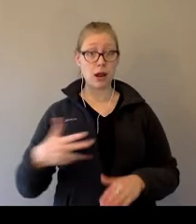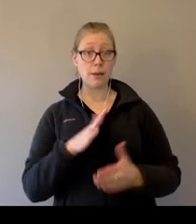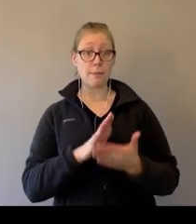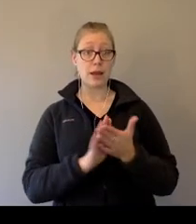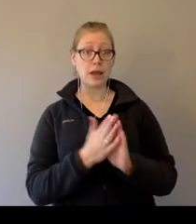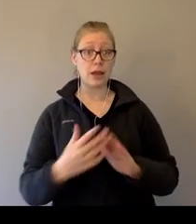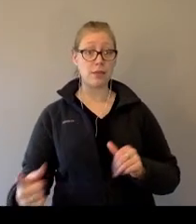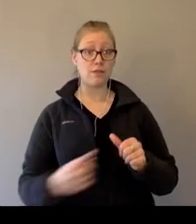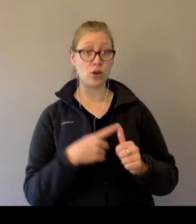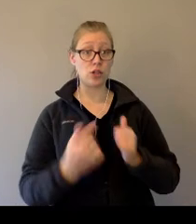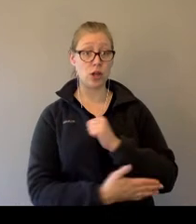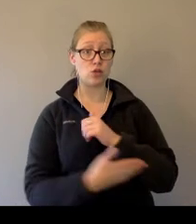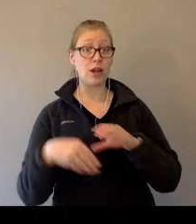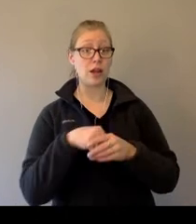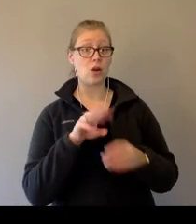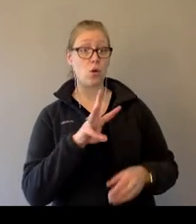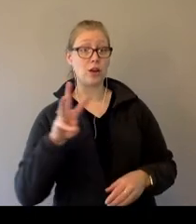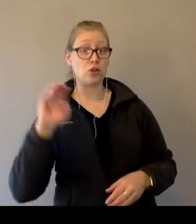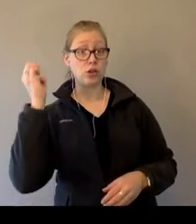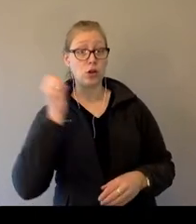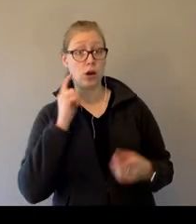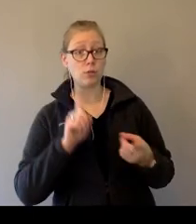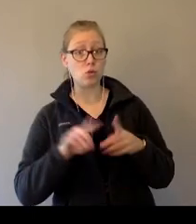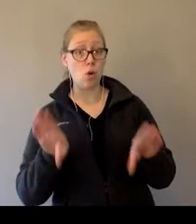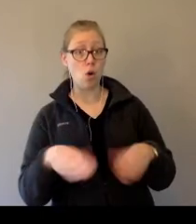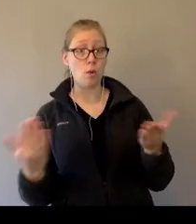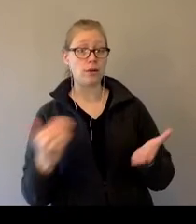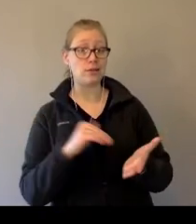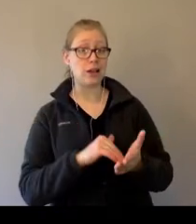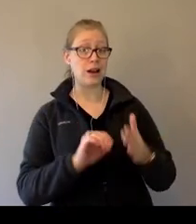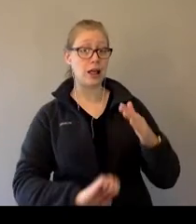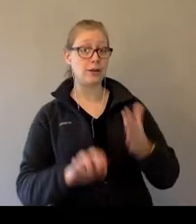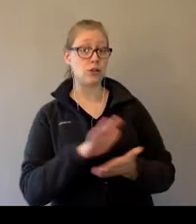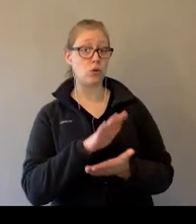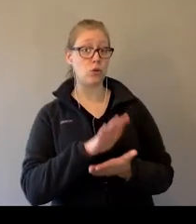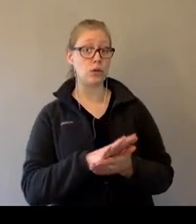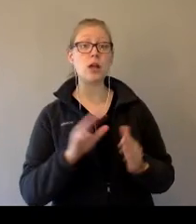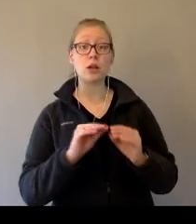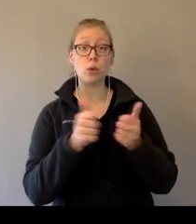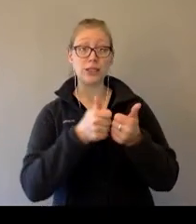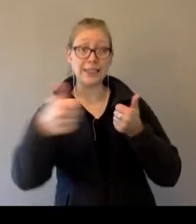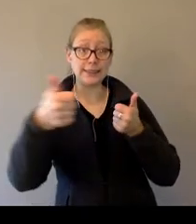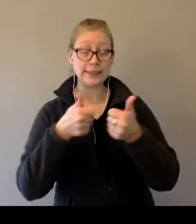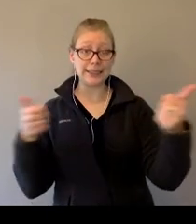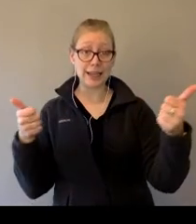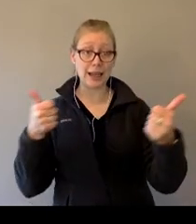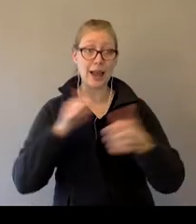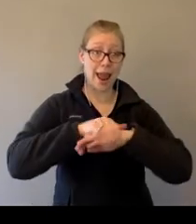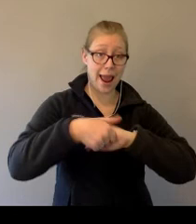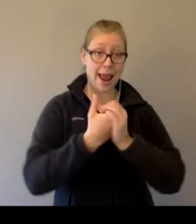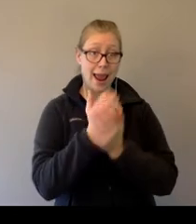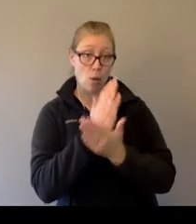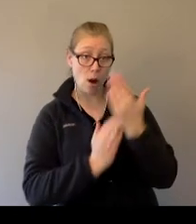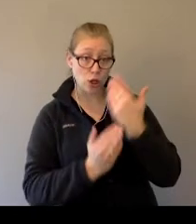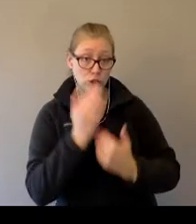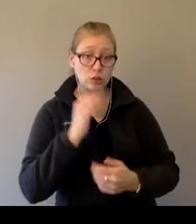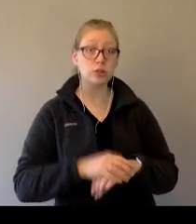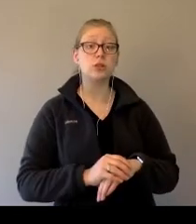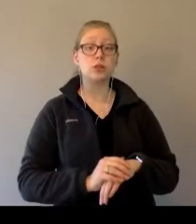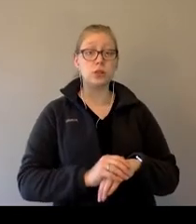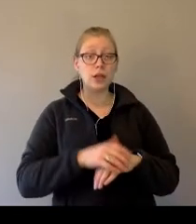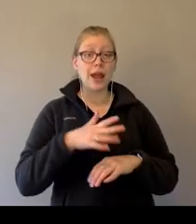reopen elementary schools. There is more distancing, hand washing, and disinfecting of surfaces. In